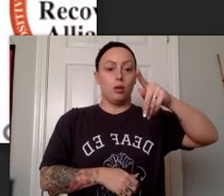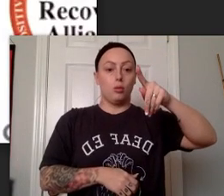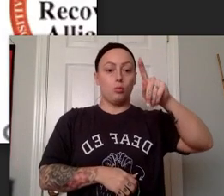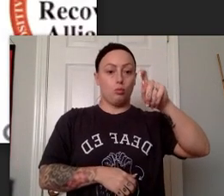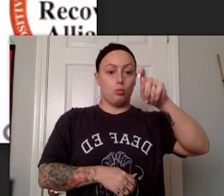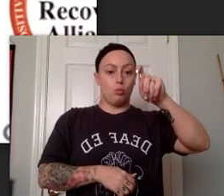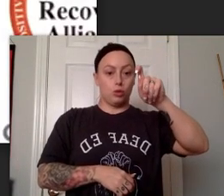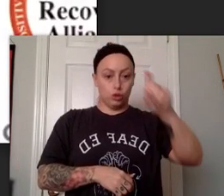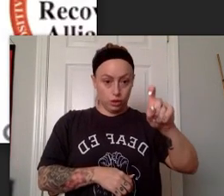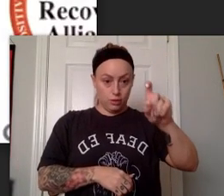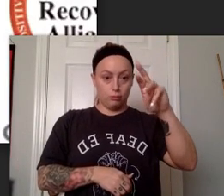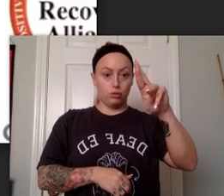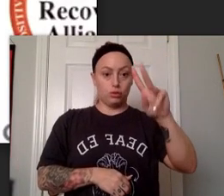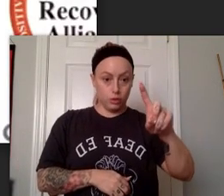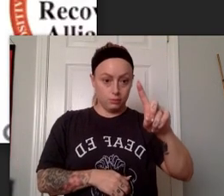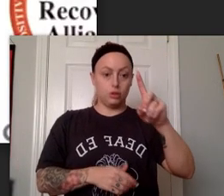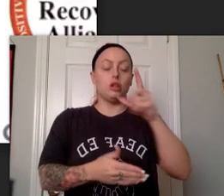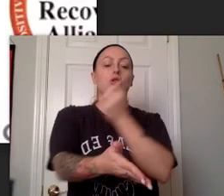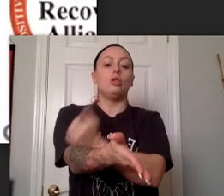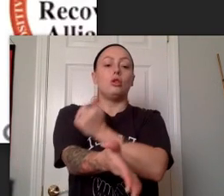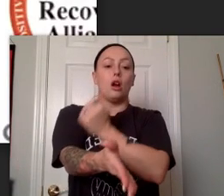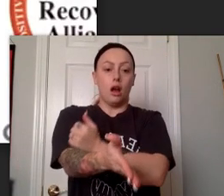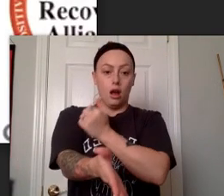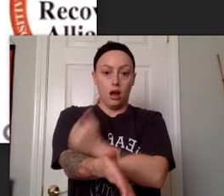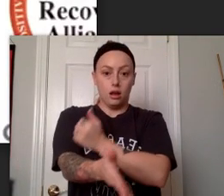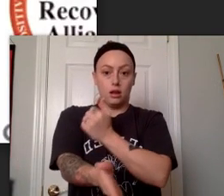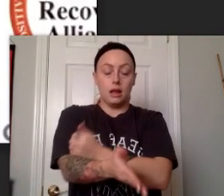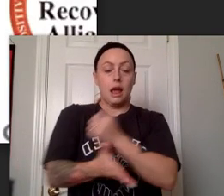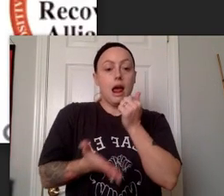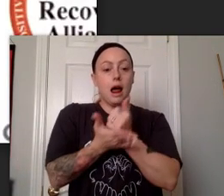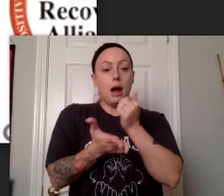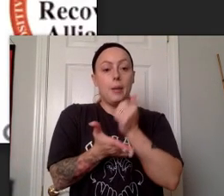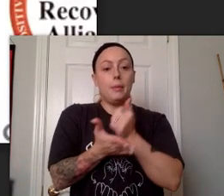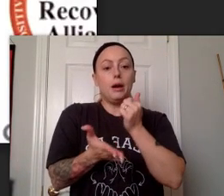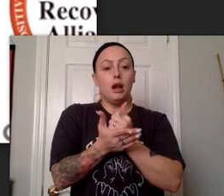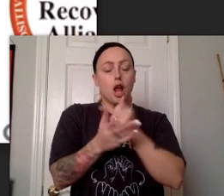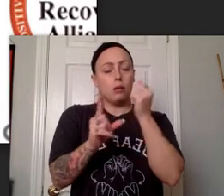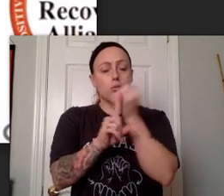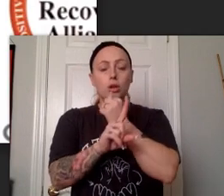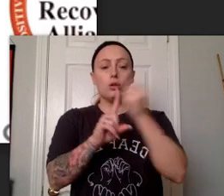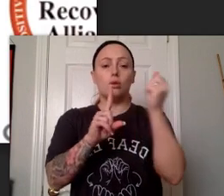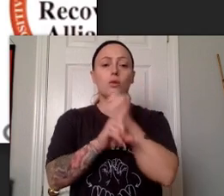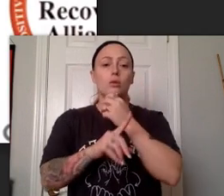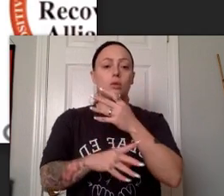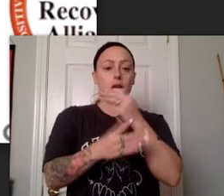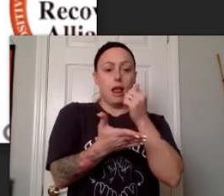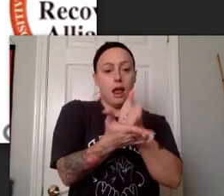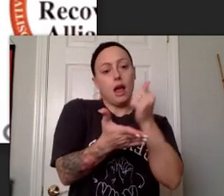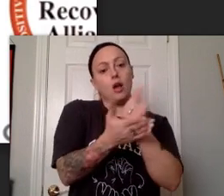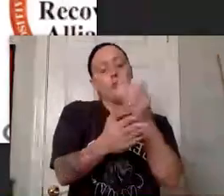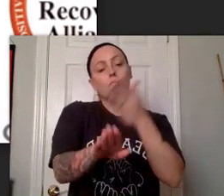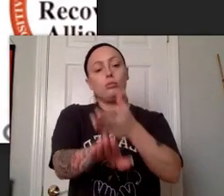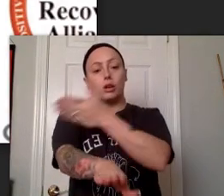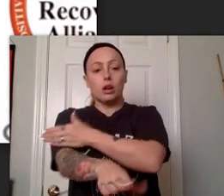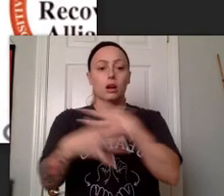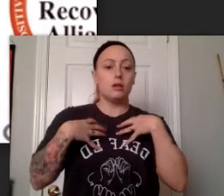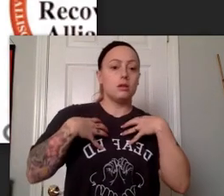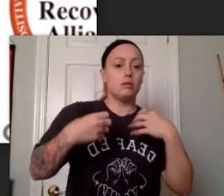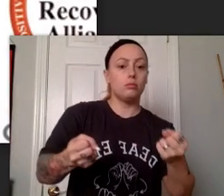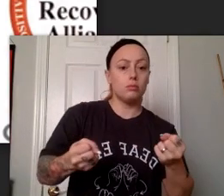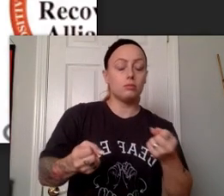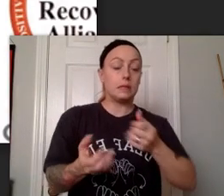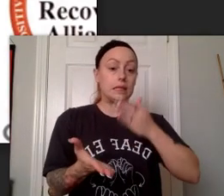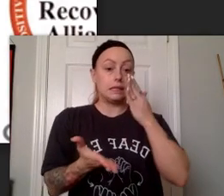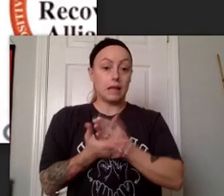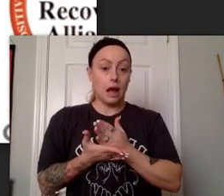big thank you to all the amazing statewide and national organizations working to promote harm